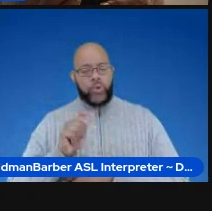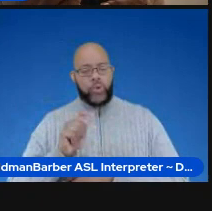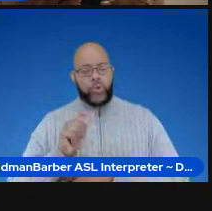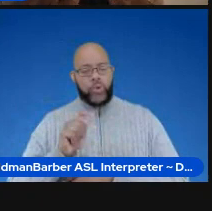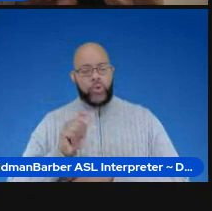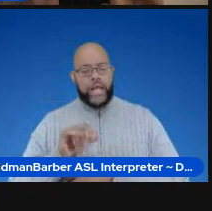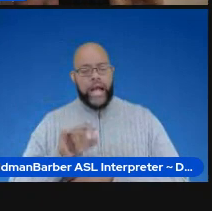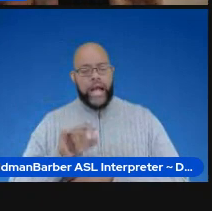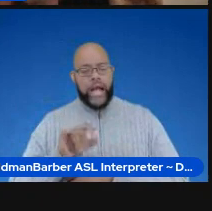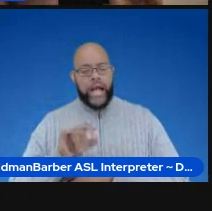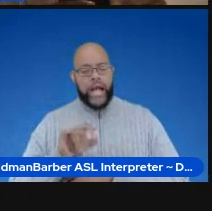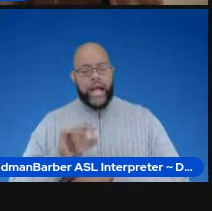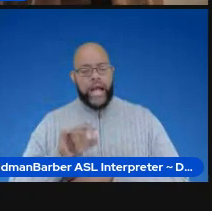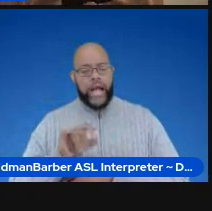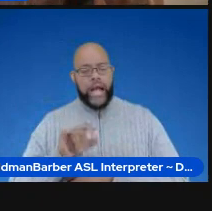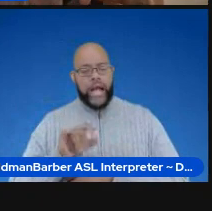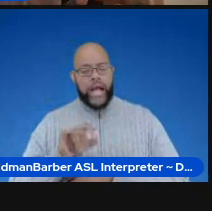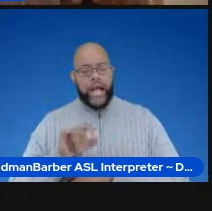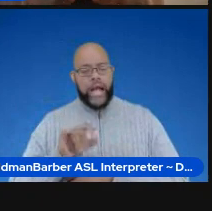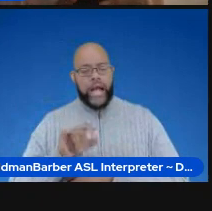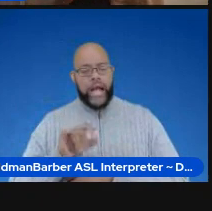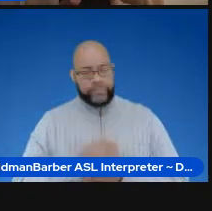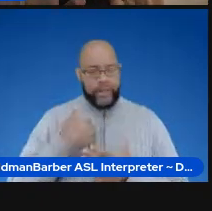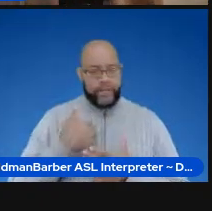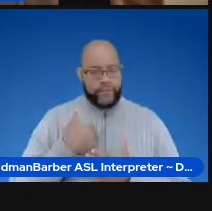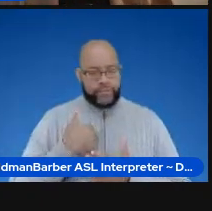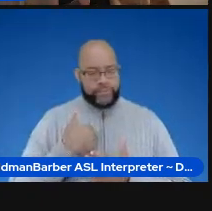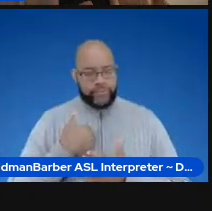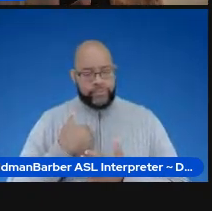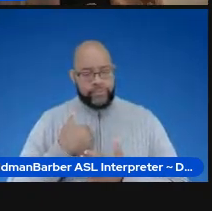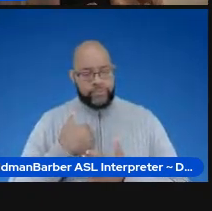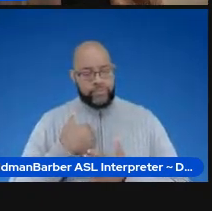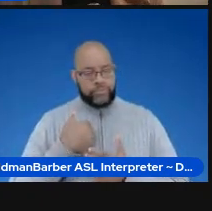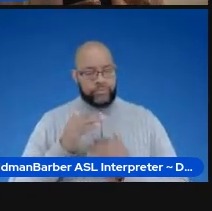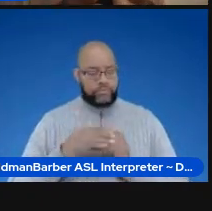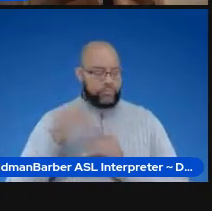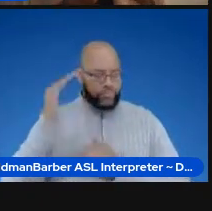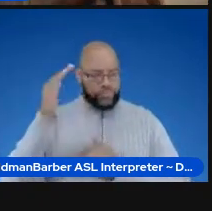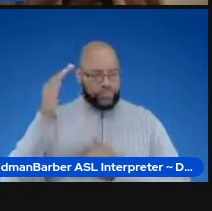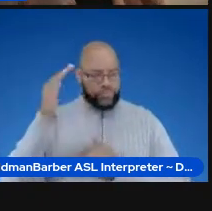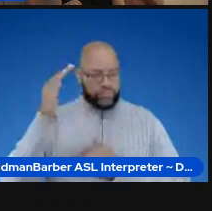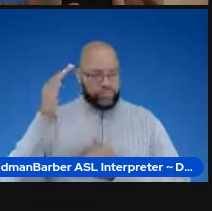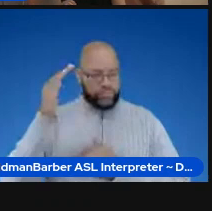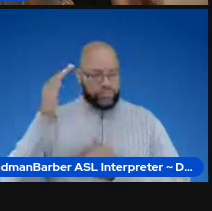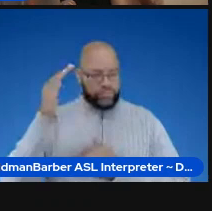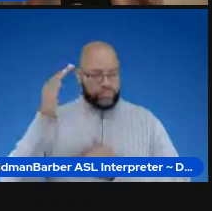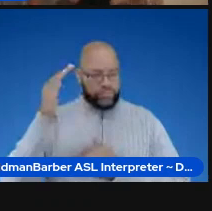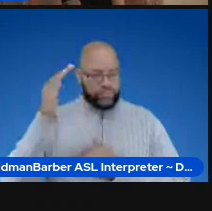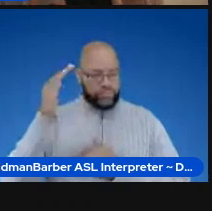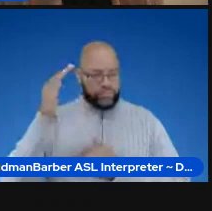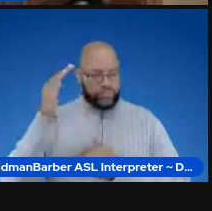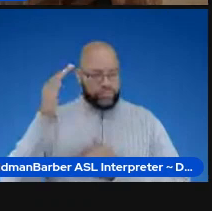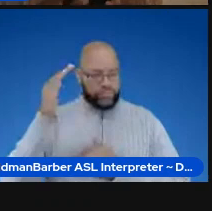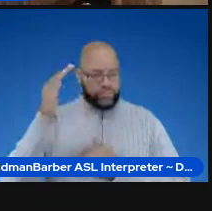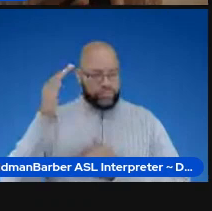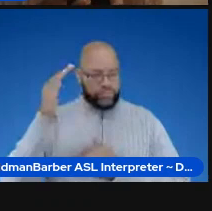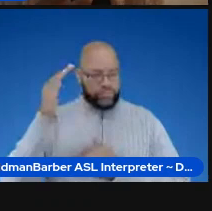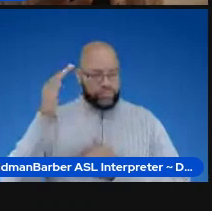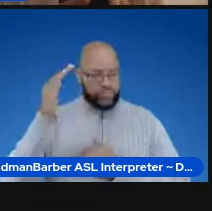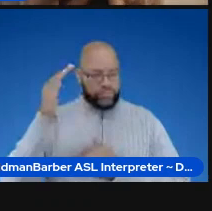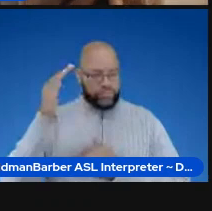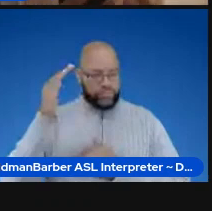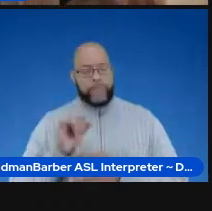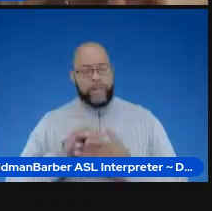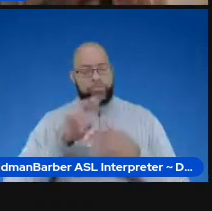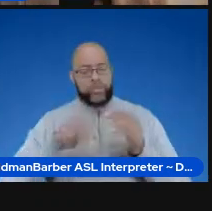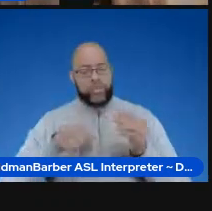seeing where we have a hyperaggregation phenotype that is being formed, and this phenotype may likely be as a result